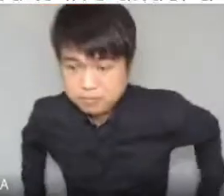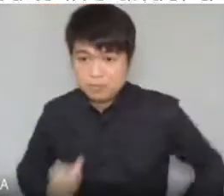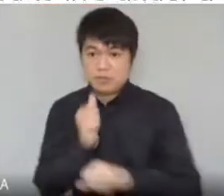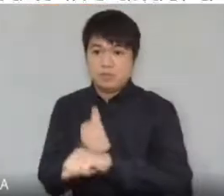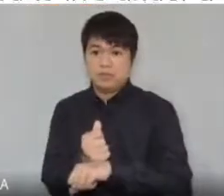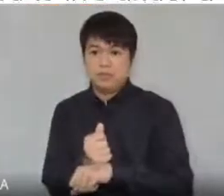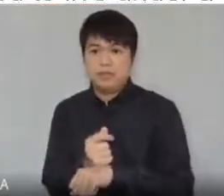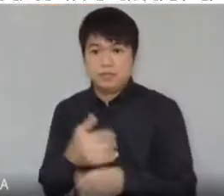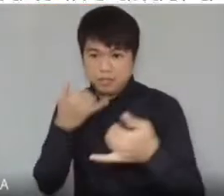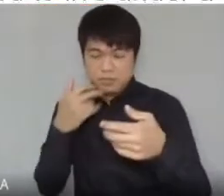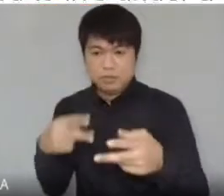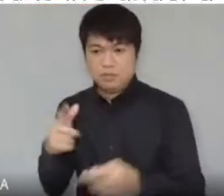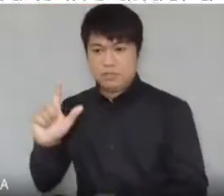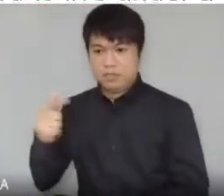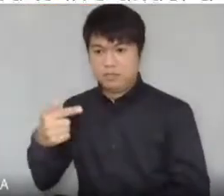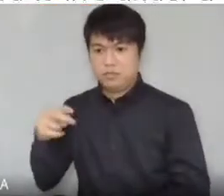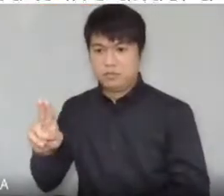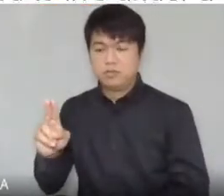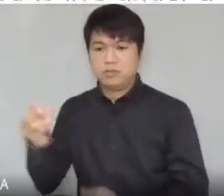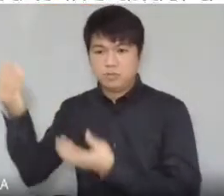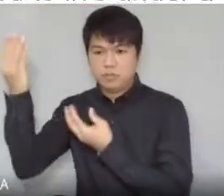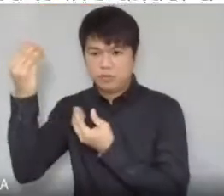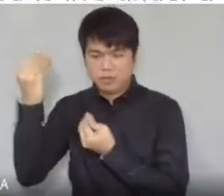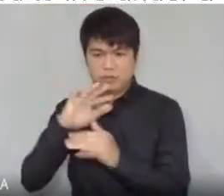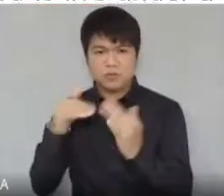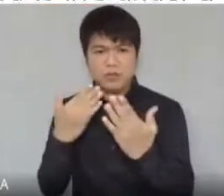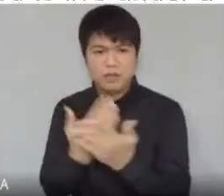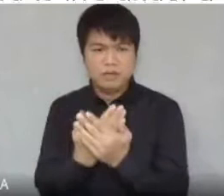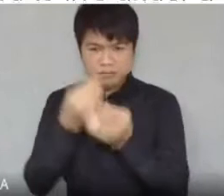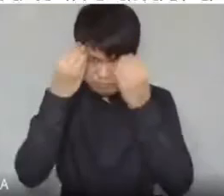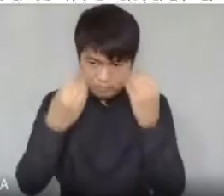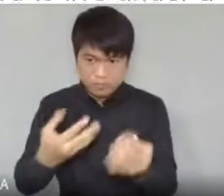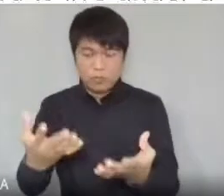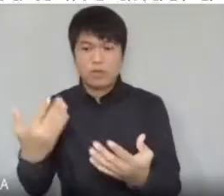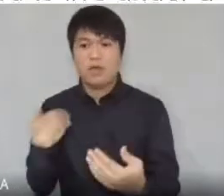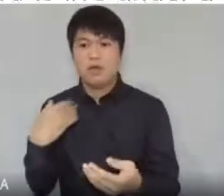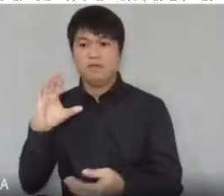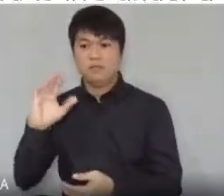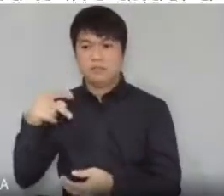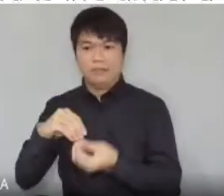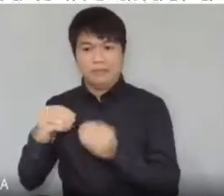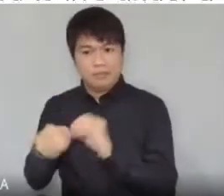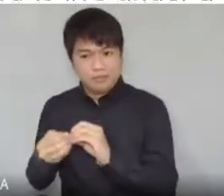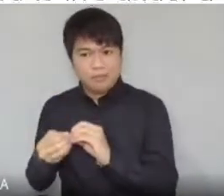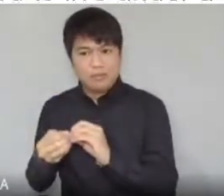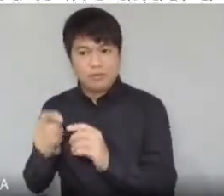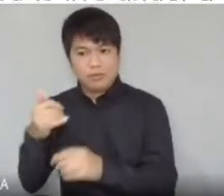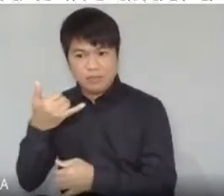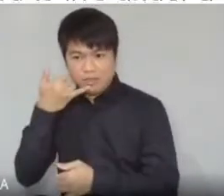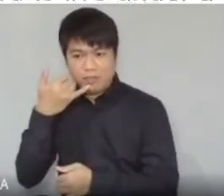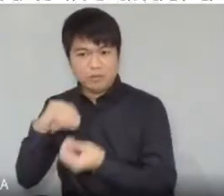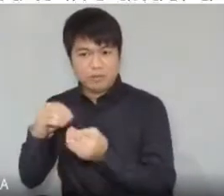We are currently working with the Cebu Institute of Medicine and other institutions, and we'd like to thank our